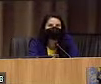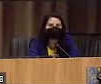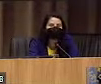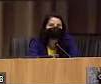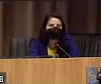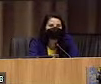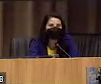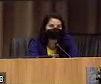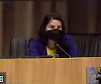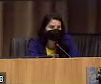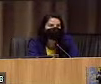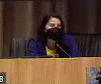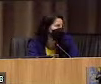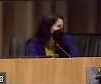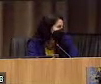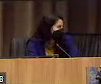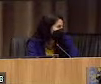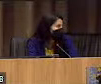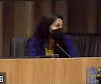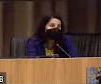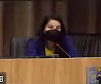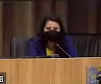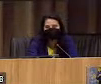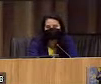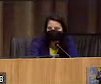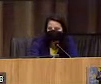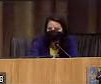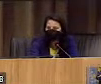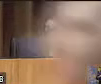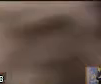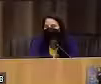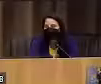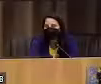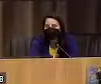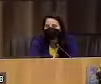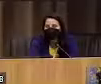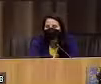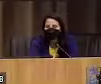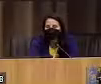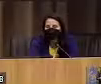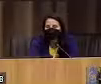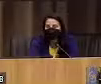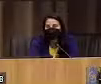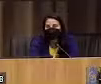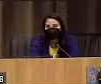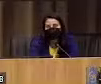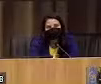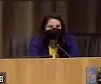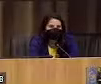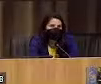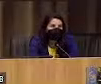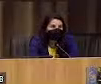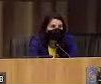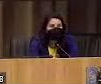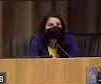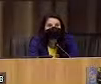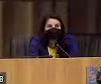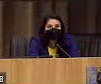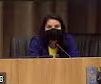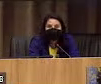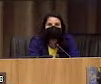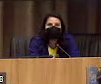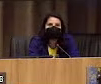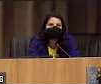2022. So for us, this was a short run. It was a